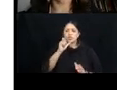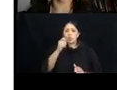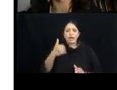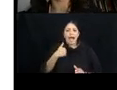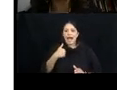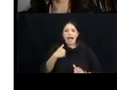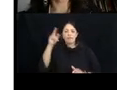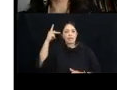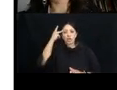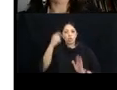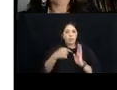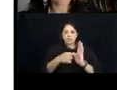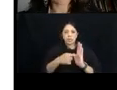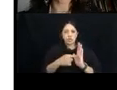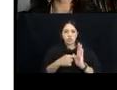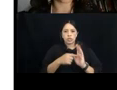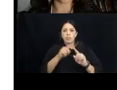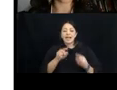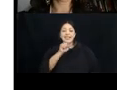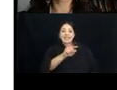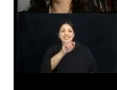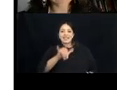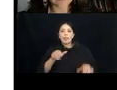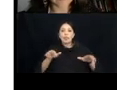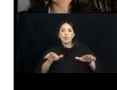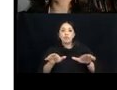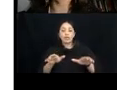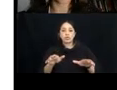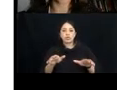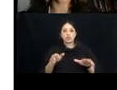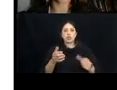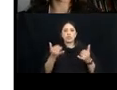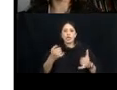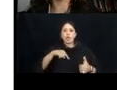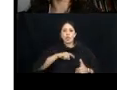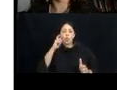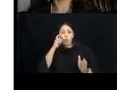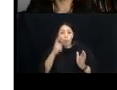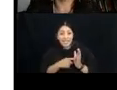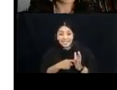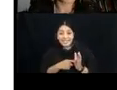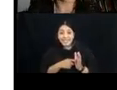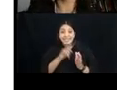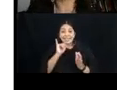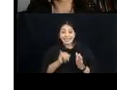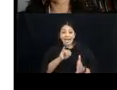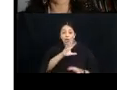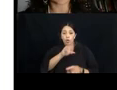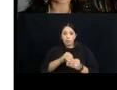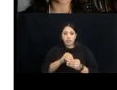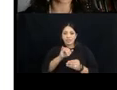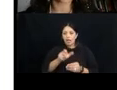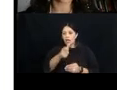those, this was that movement. So we're also witnessing this incorporation that students will mimic in their